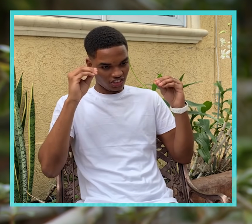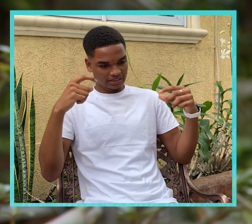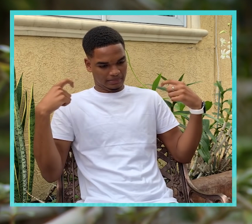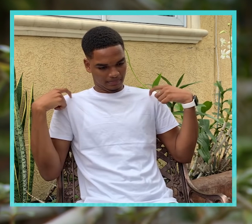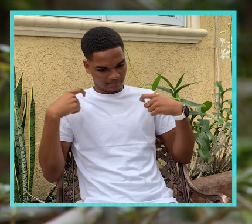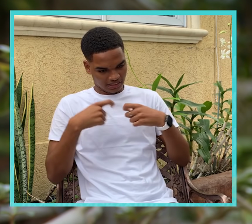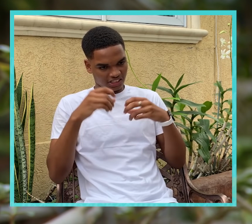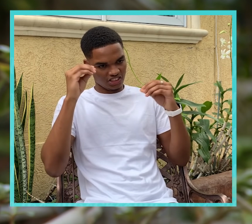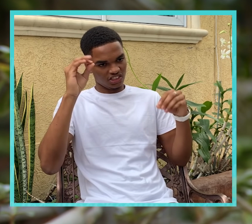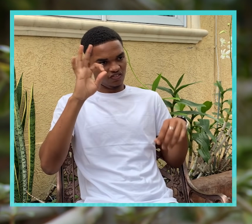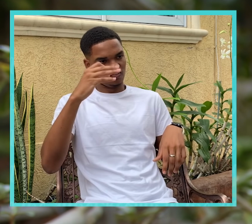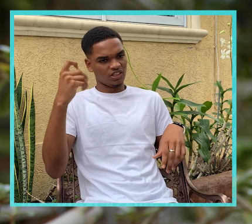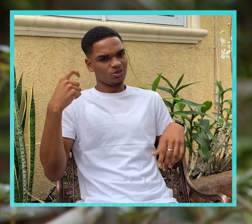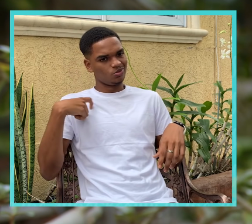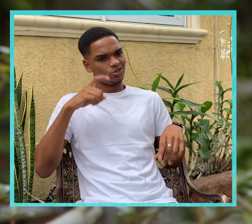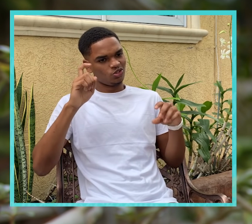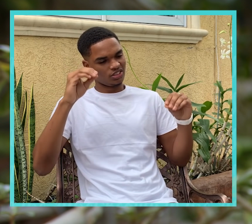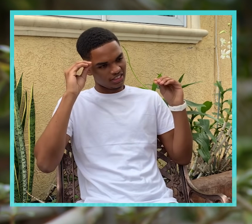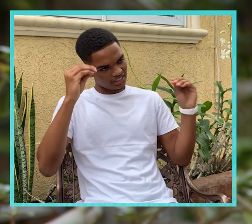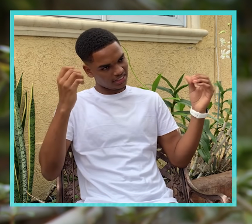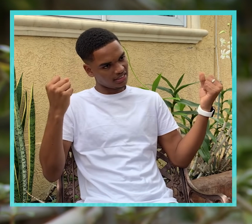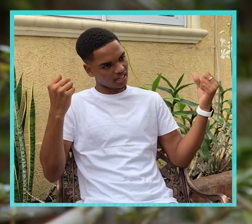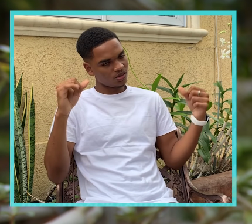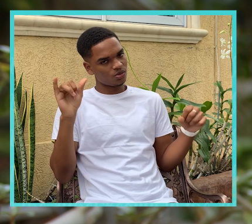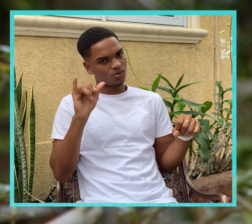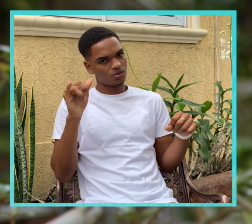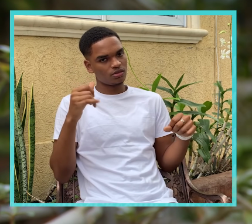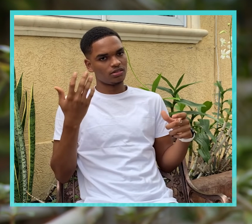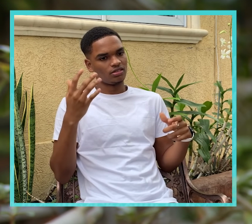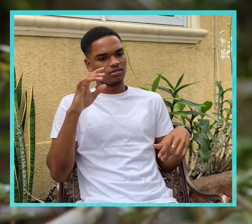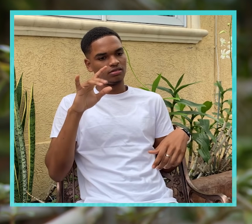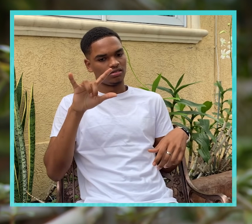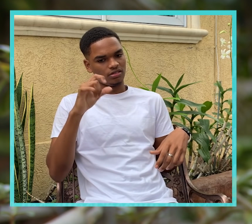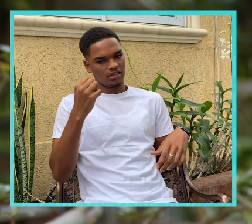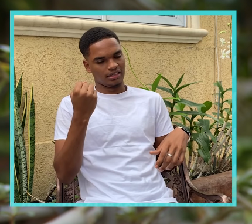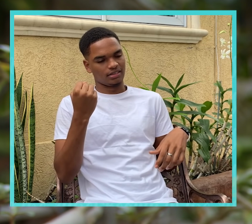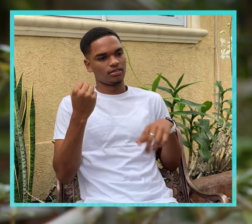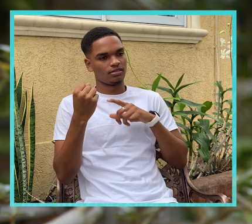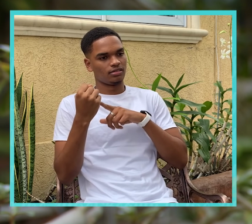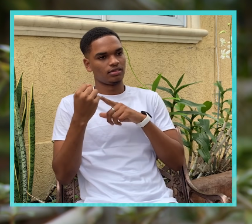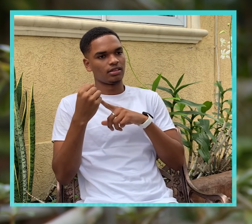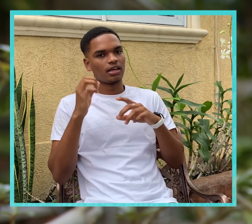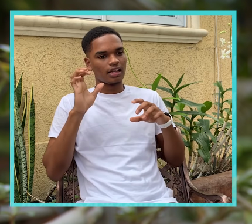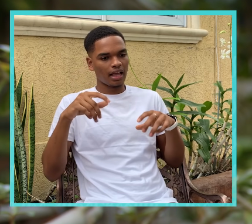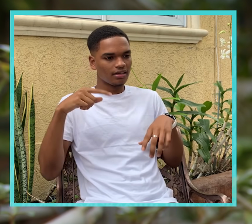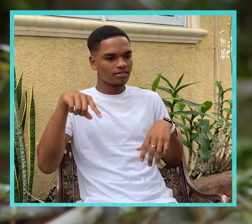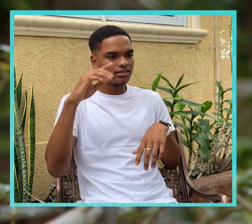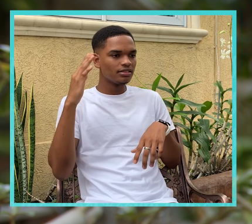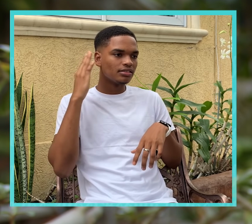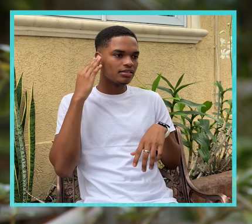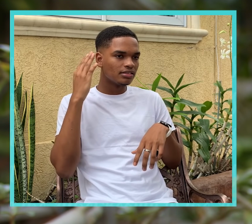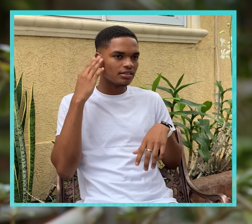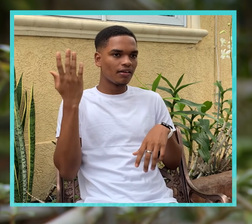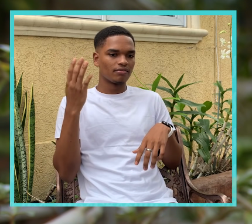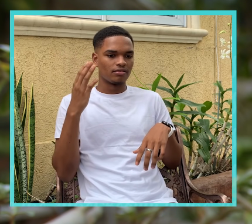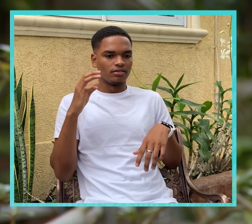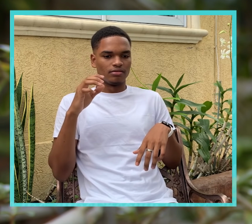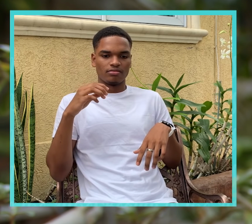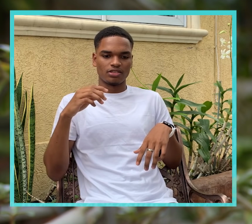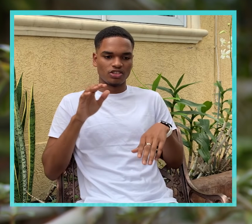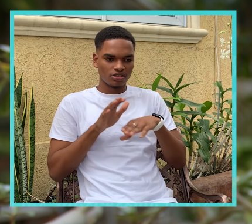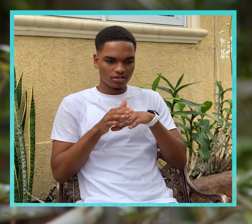take the same effort in teaching sign language so that Jamaican sign language, so that Deaf Jamaicans can have access to their own Jamaican people.